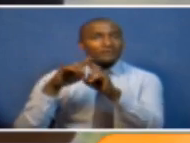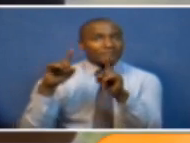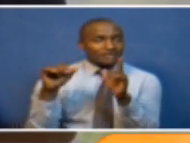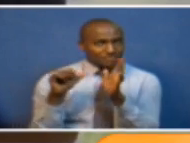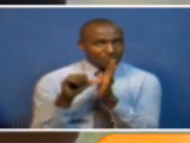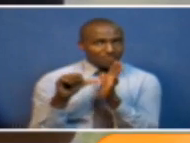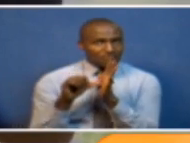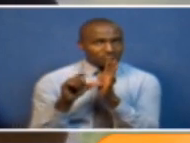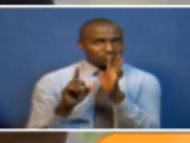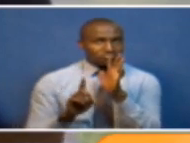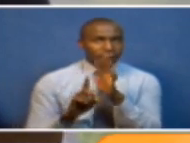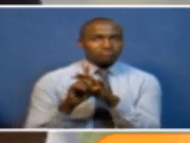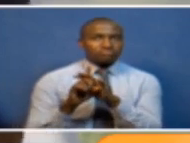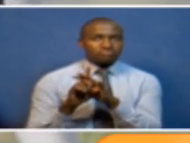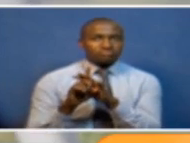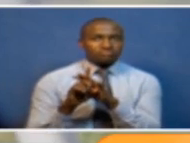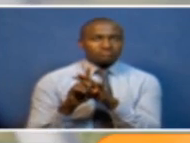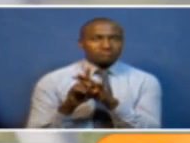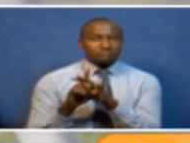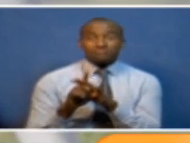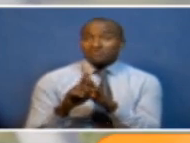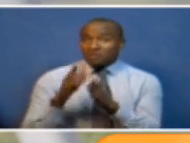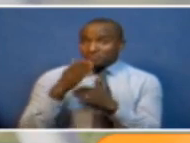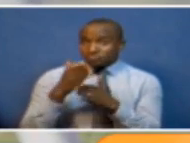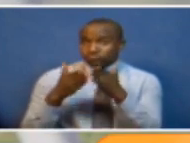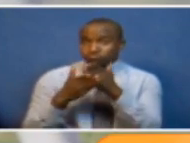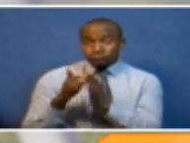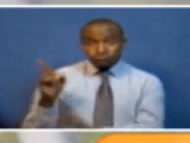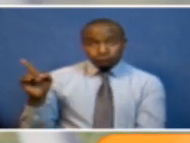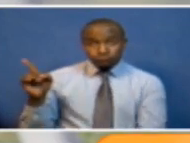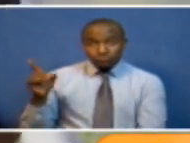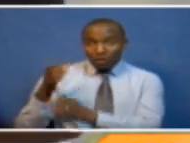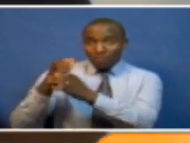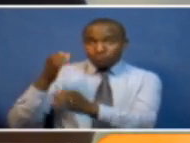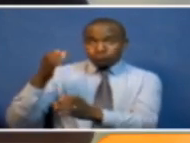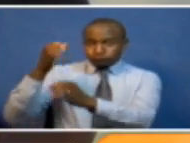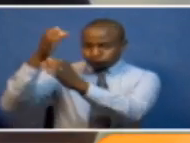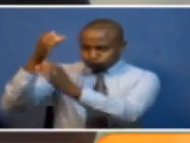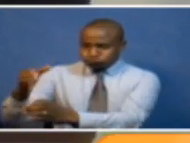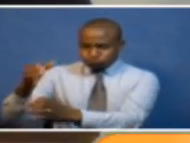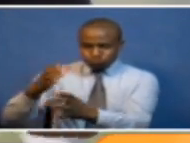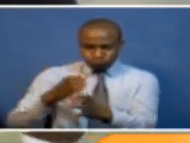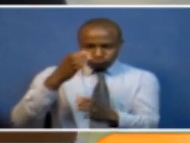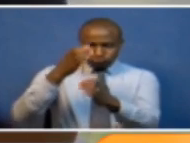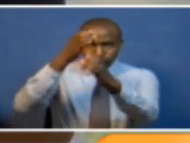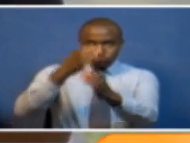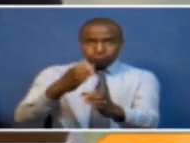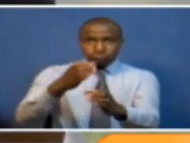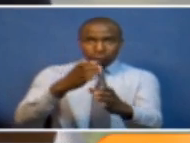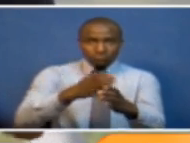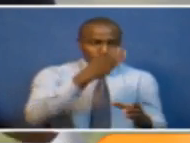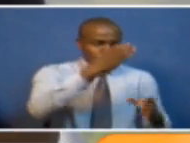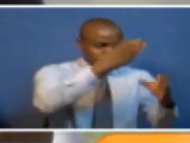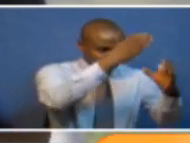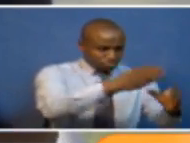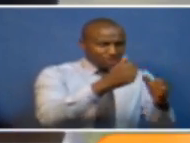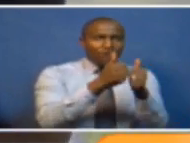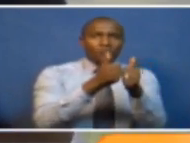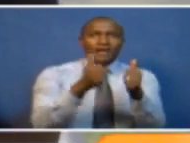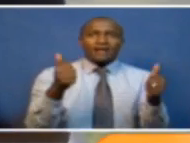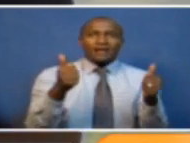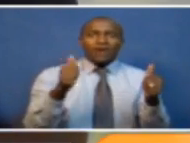complicated. Construction of these massive wind turbines was on time. There's 365 of